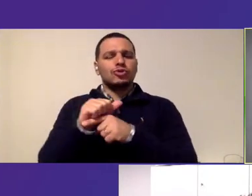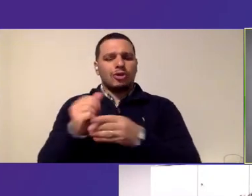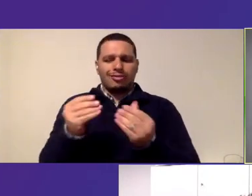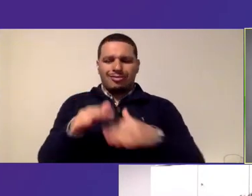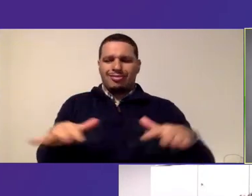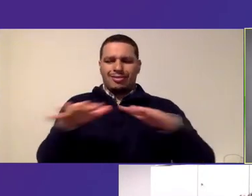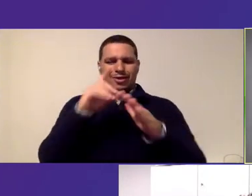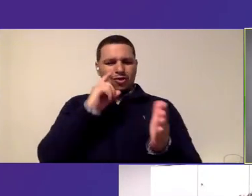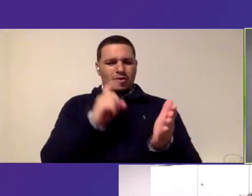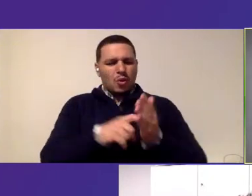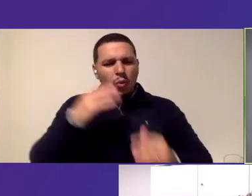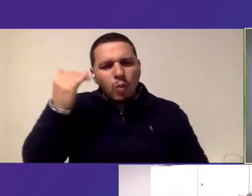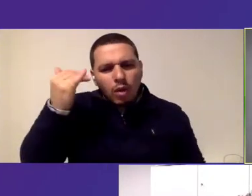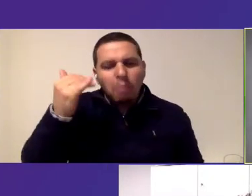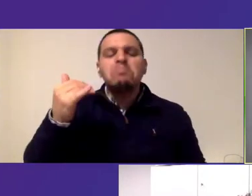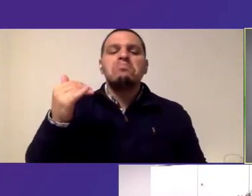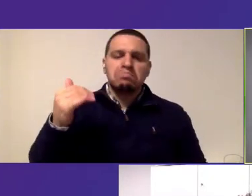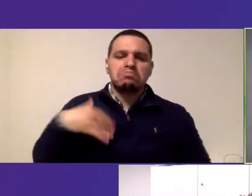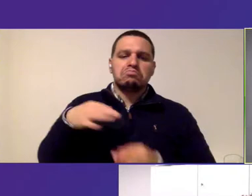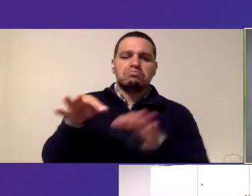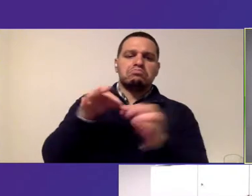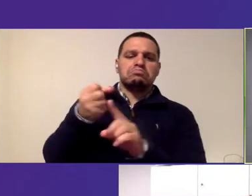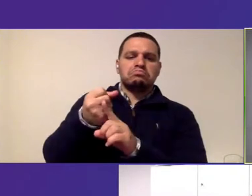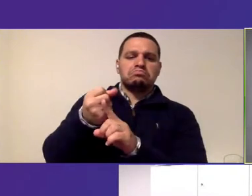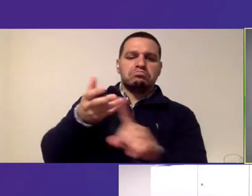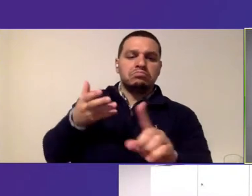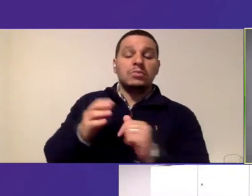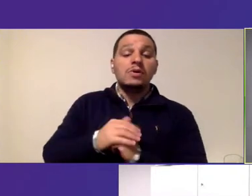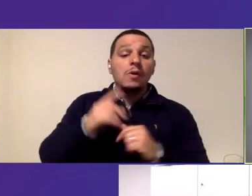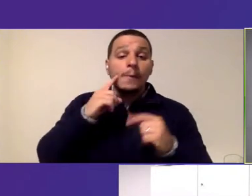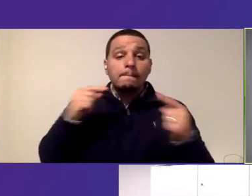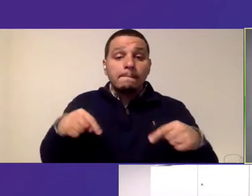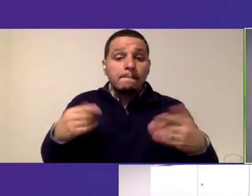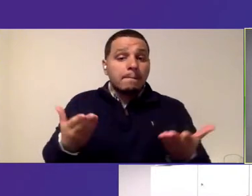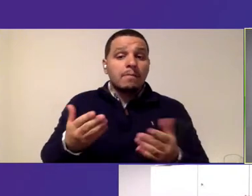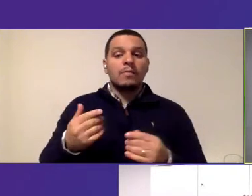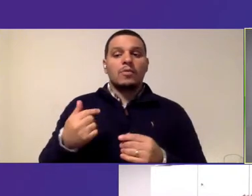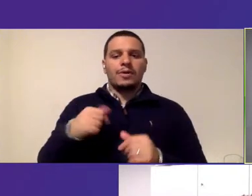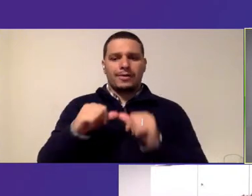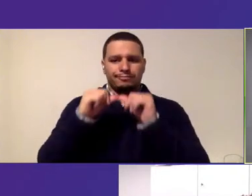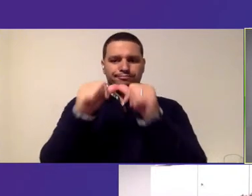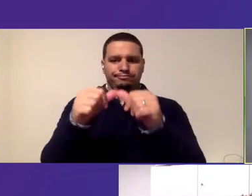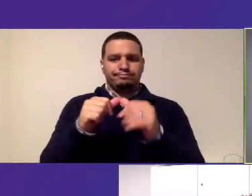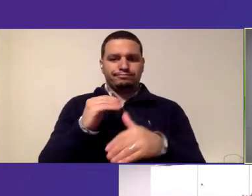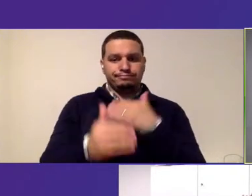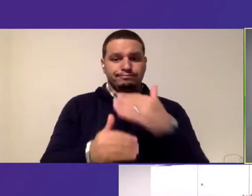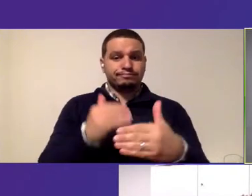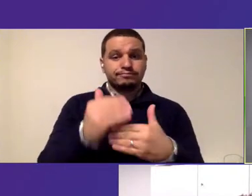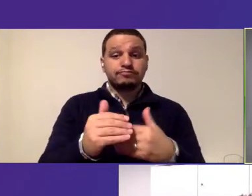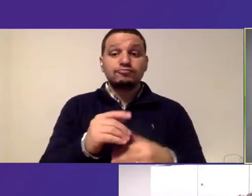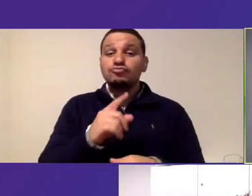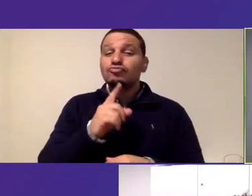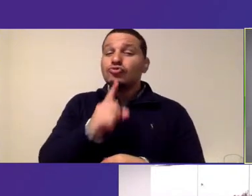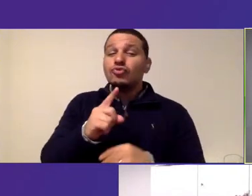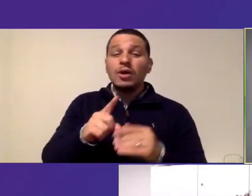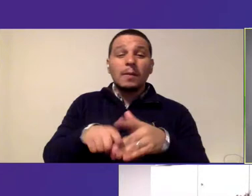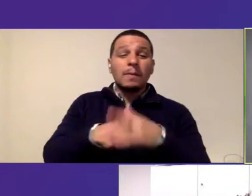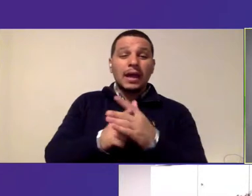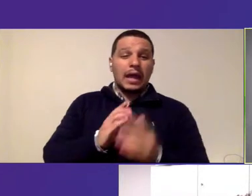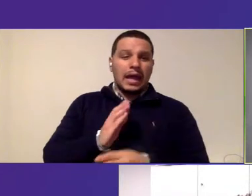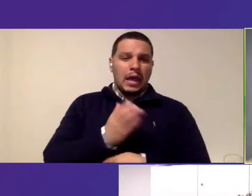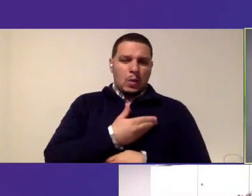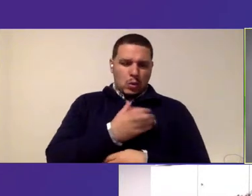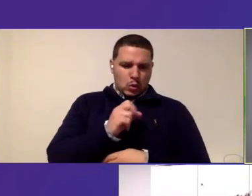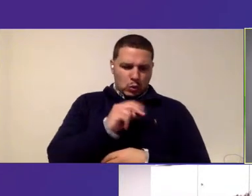is what it is. It's for us really an ongoing process, which began first with our own research and our